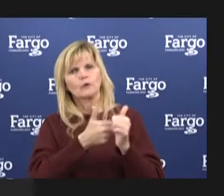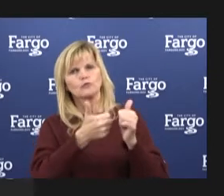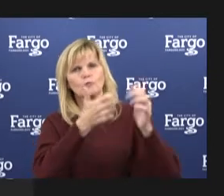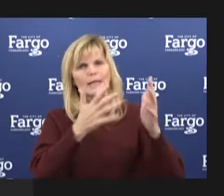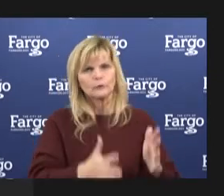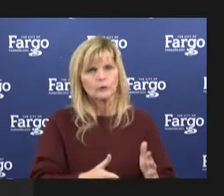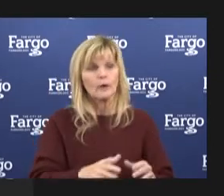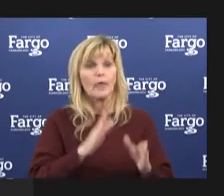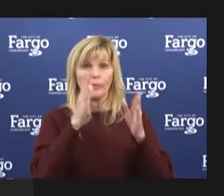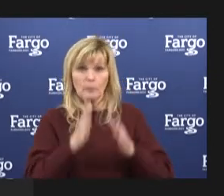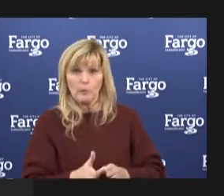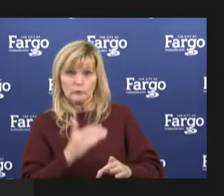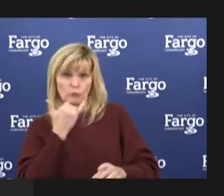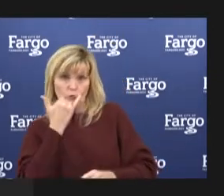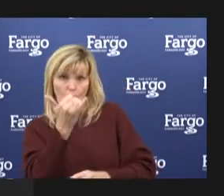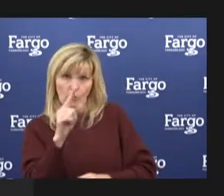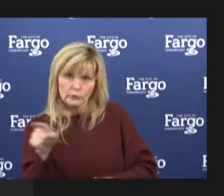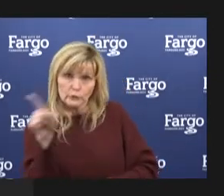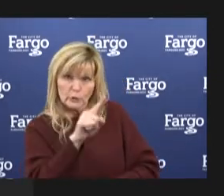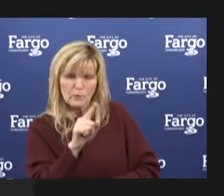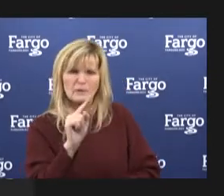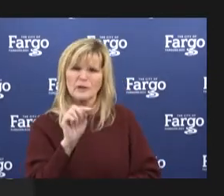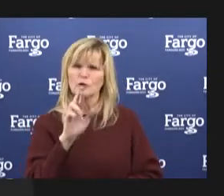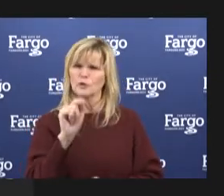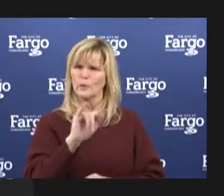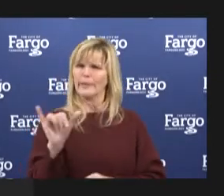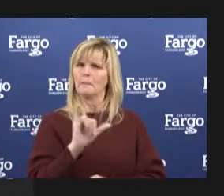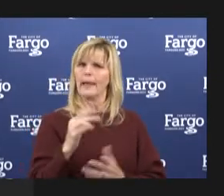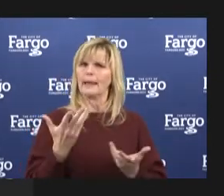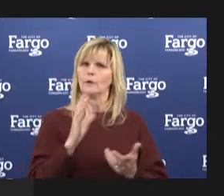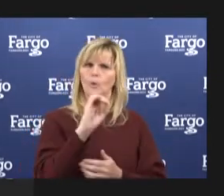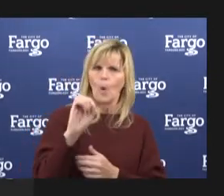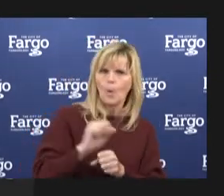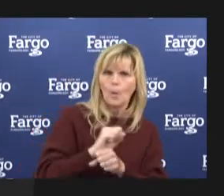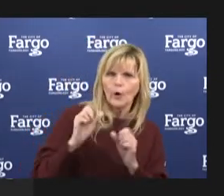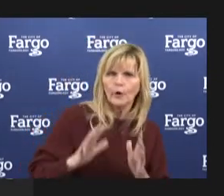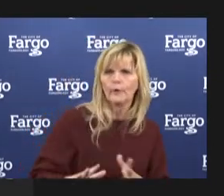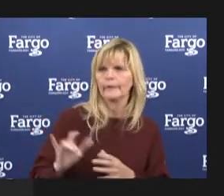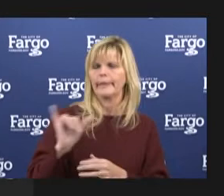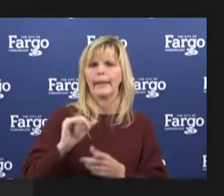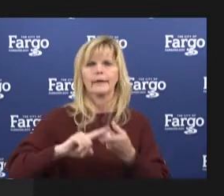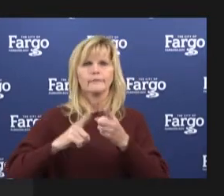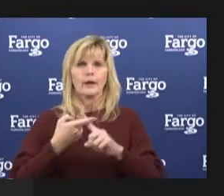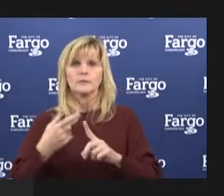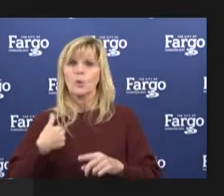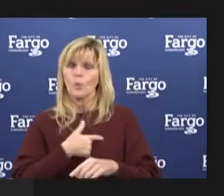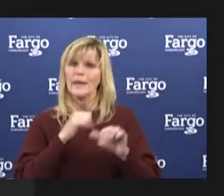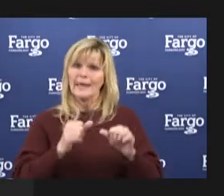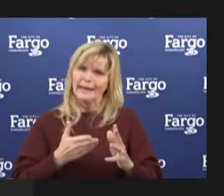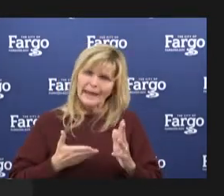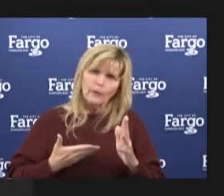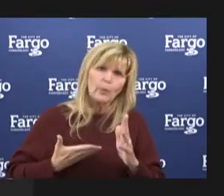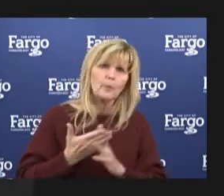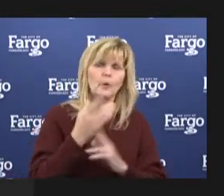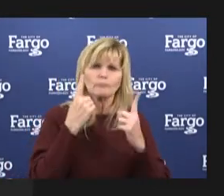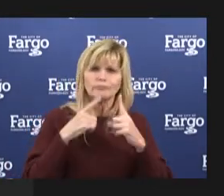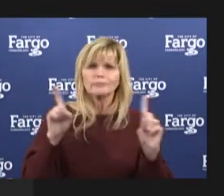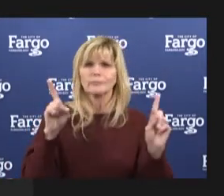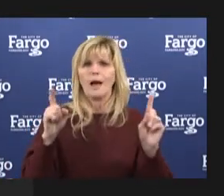who may call you as a coworker, as a friend, we could get through this a lot easier.